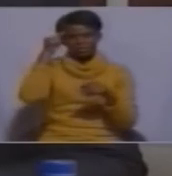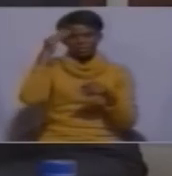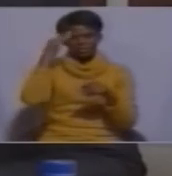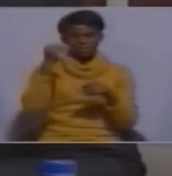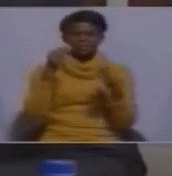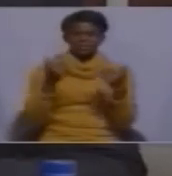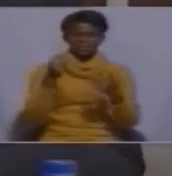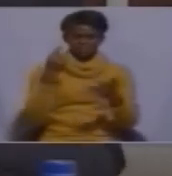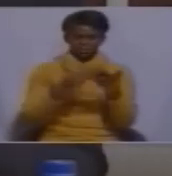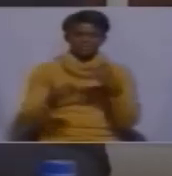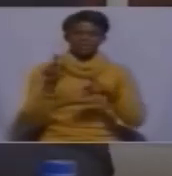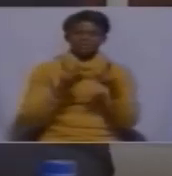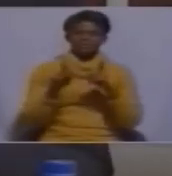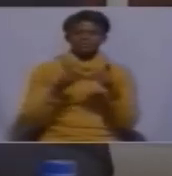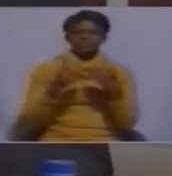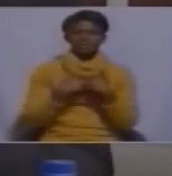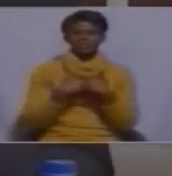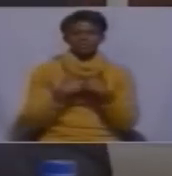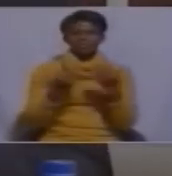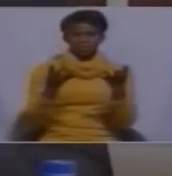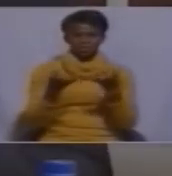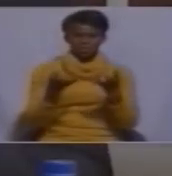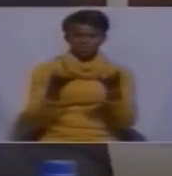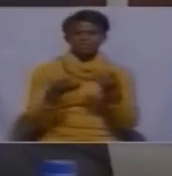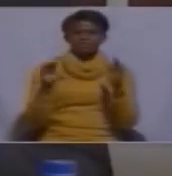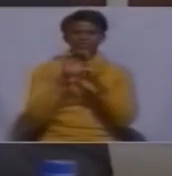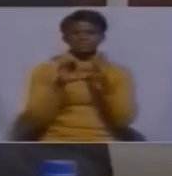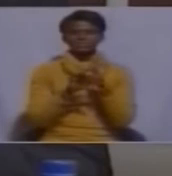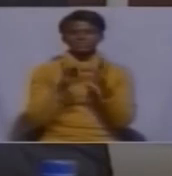that whenever people come up with what they want to be in the Constitution,